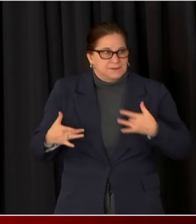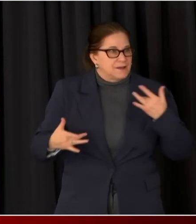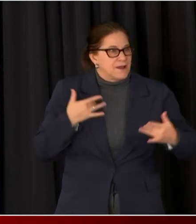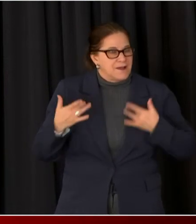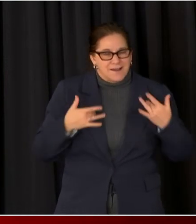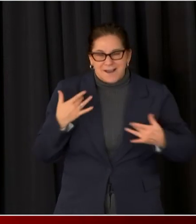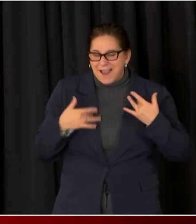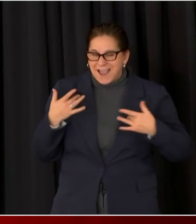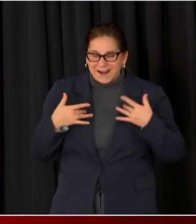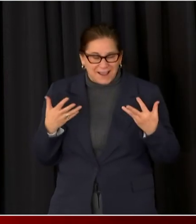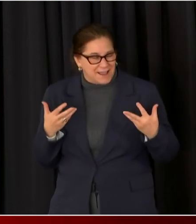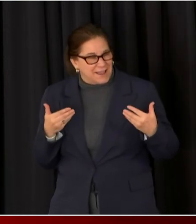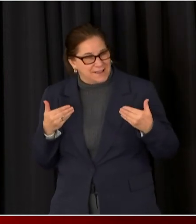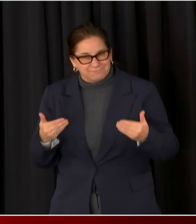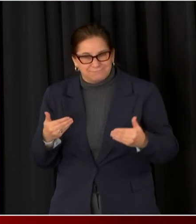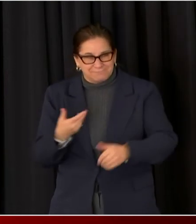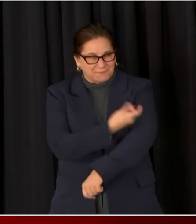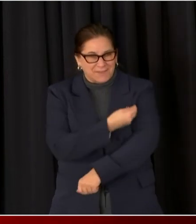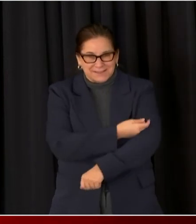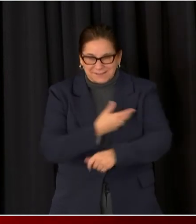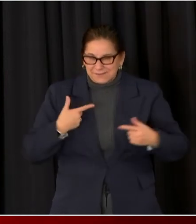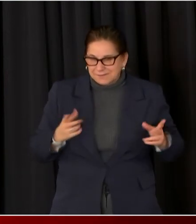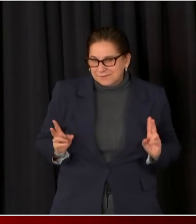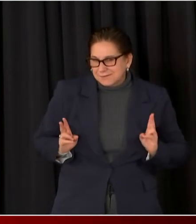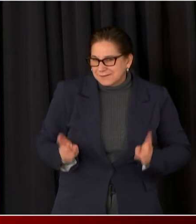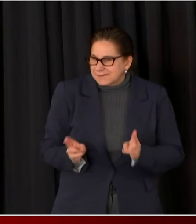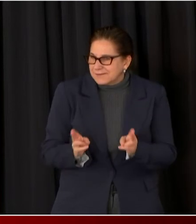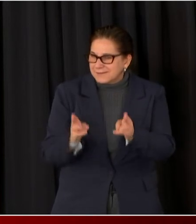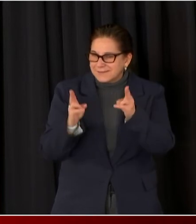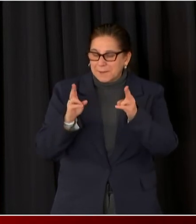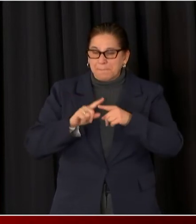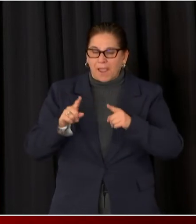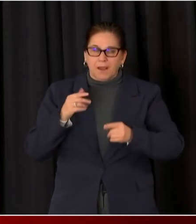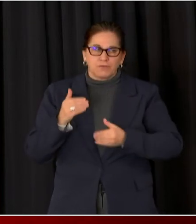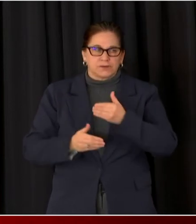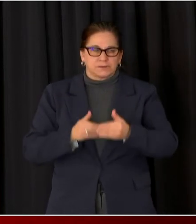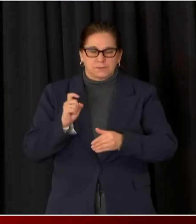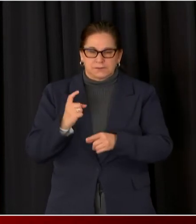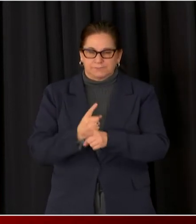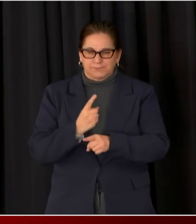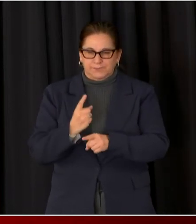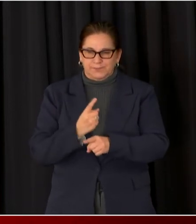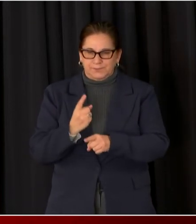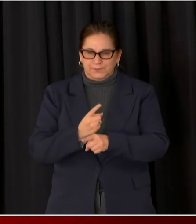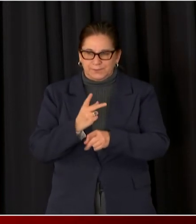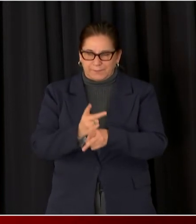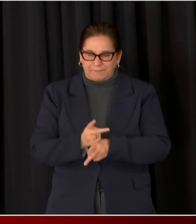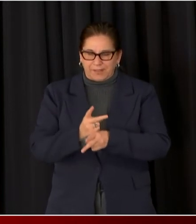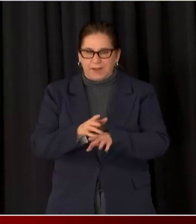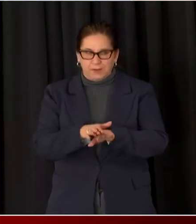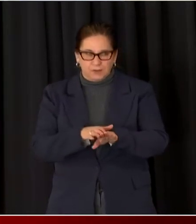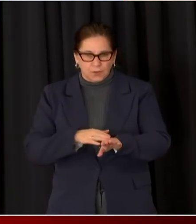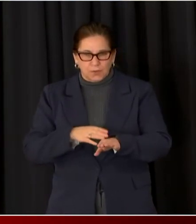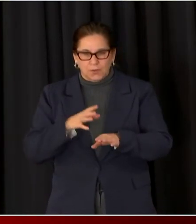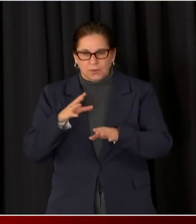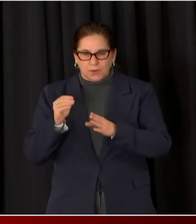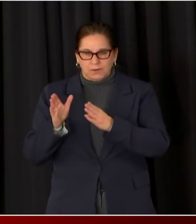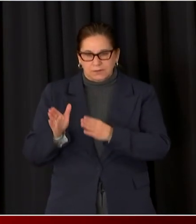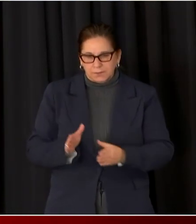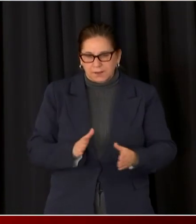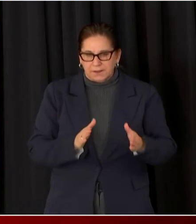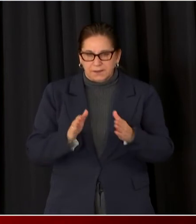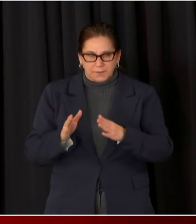communities, but we need to have the processes be as deliberative as they need to be to get the right types of documents that are